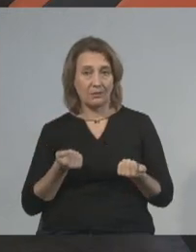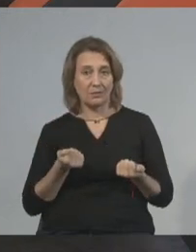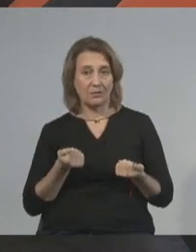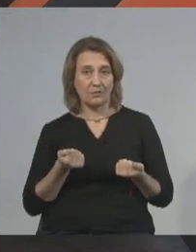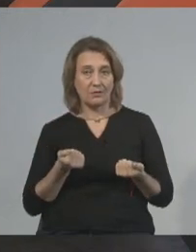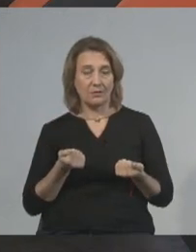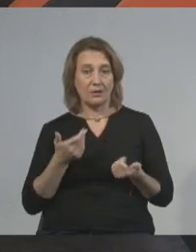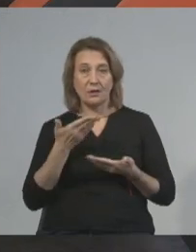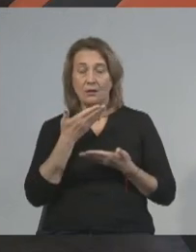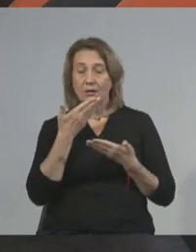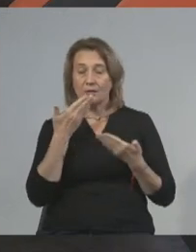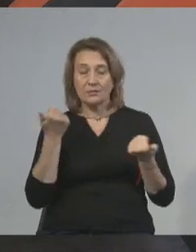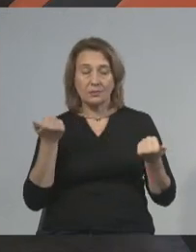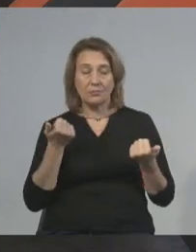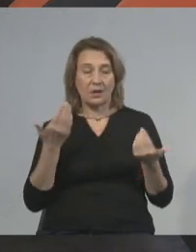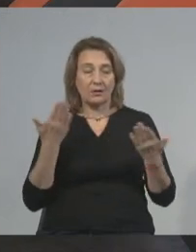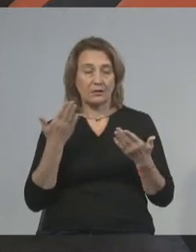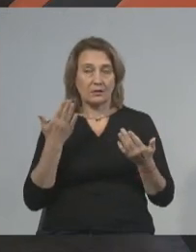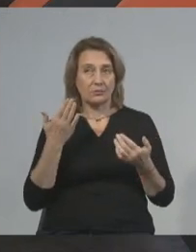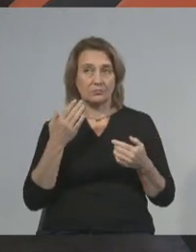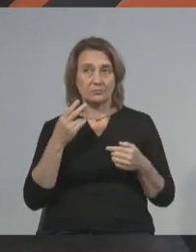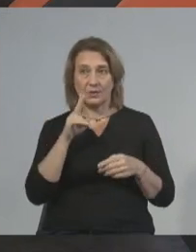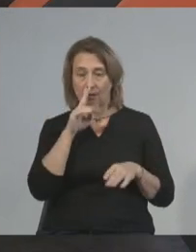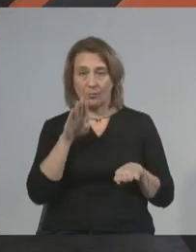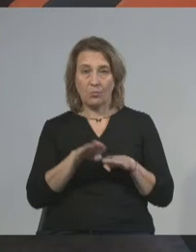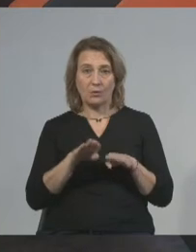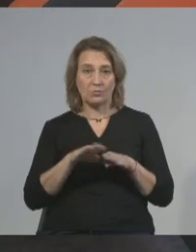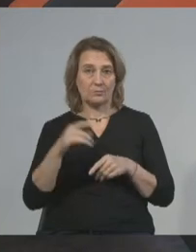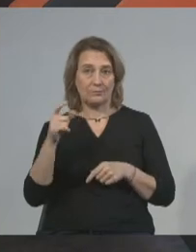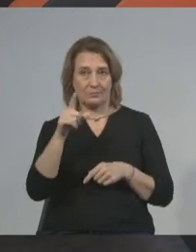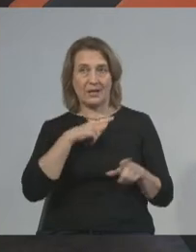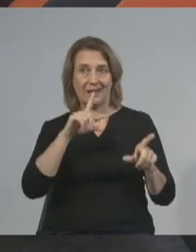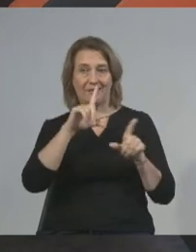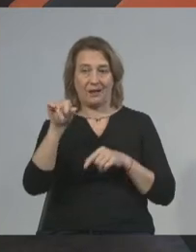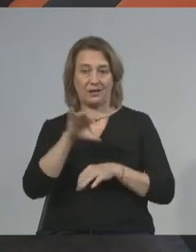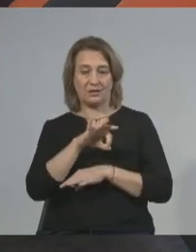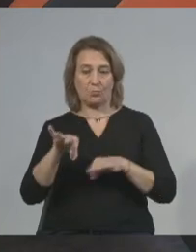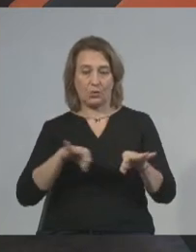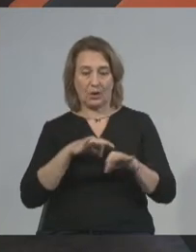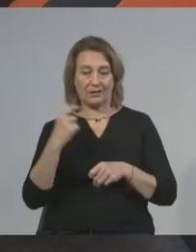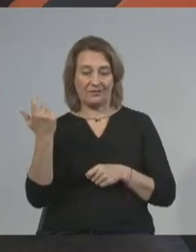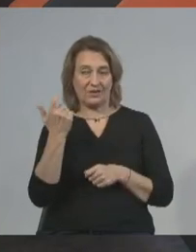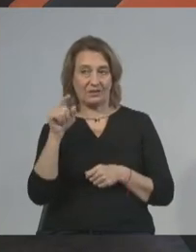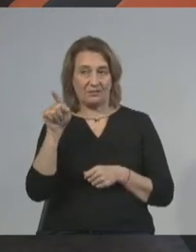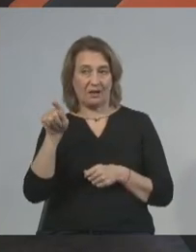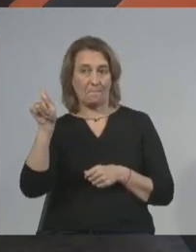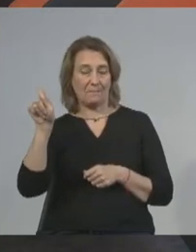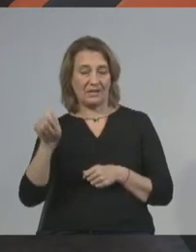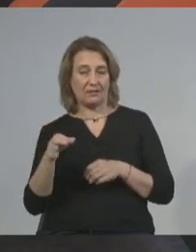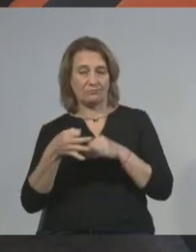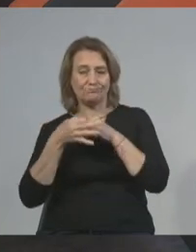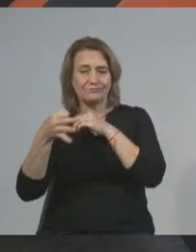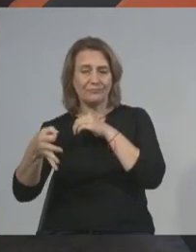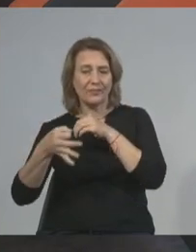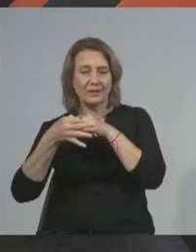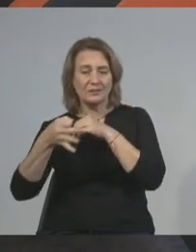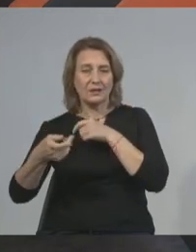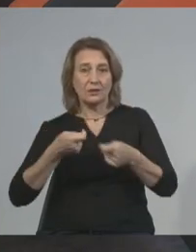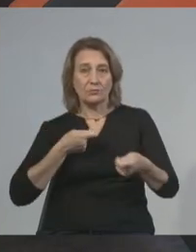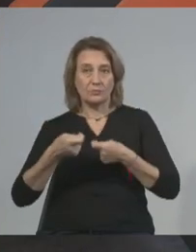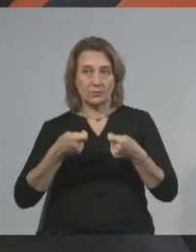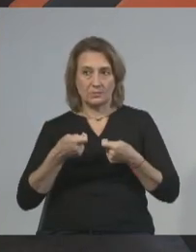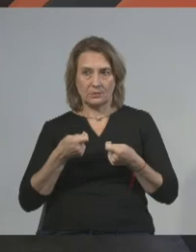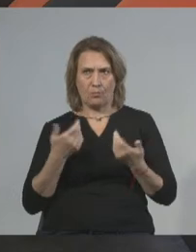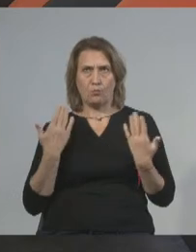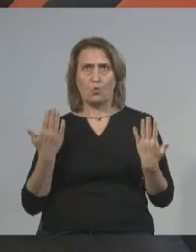media literacy programs once we visited with a similar project kharkiv and we met